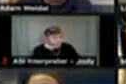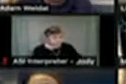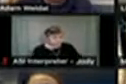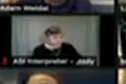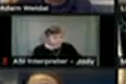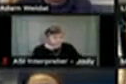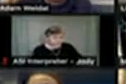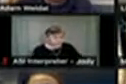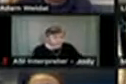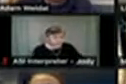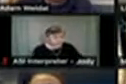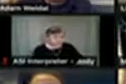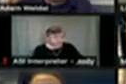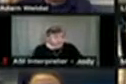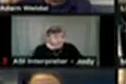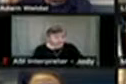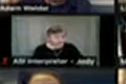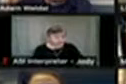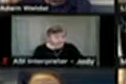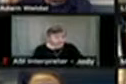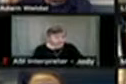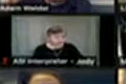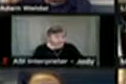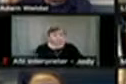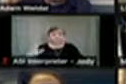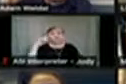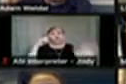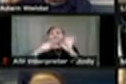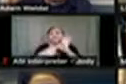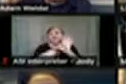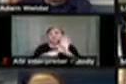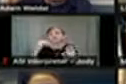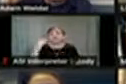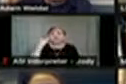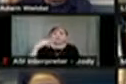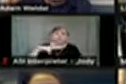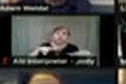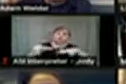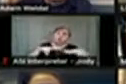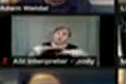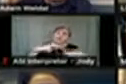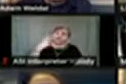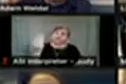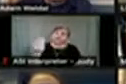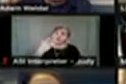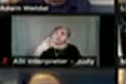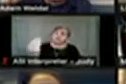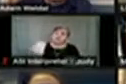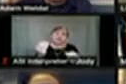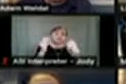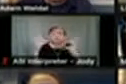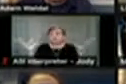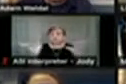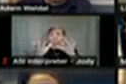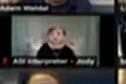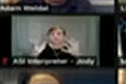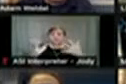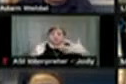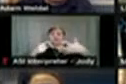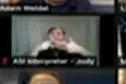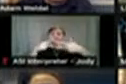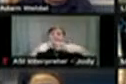they're going to, see City Hall, walk by City Hall. Right. Whereas the other items are